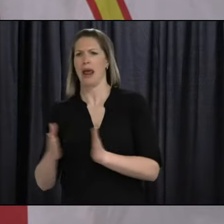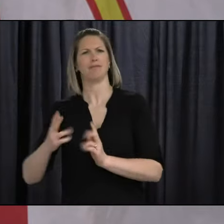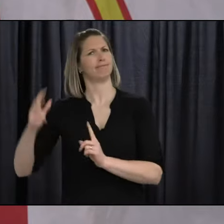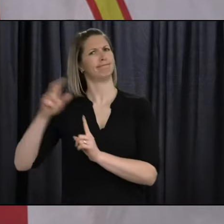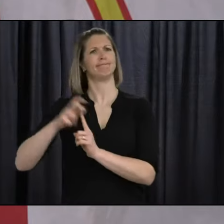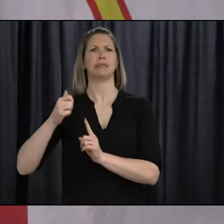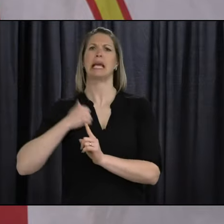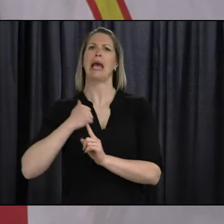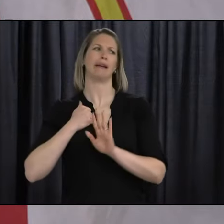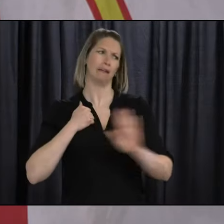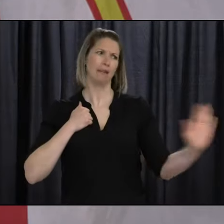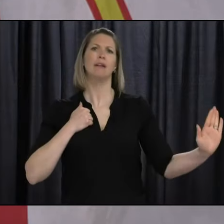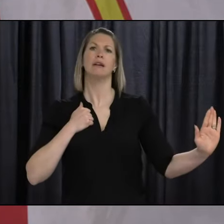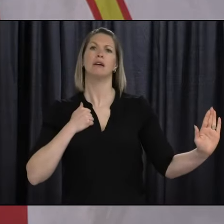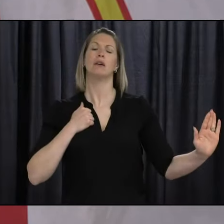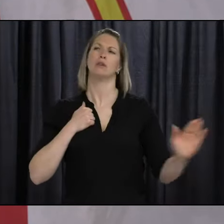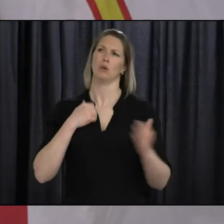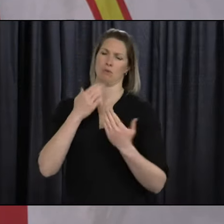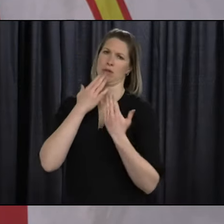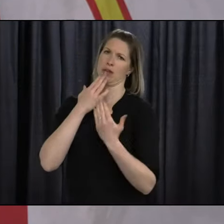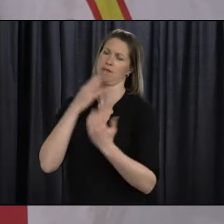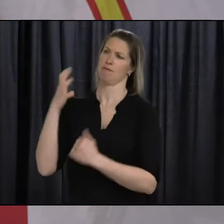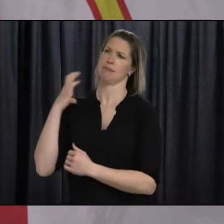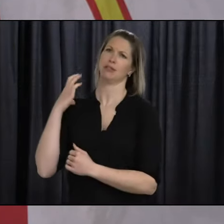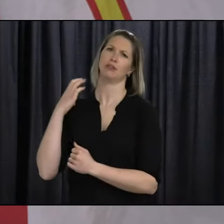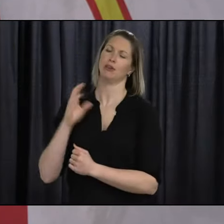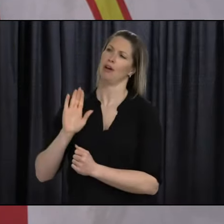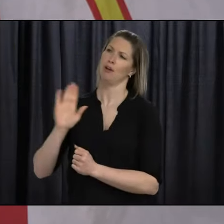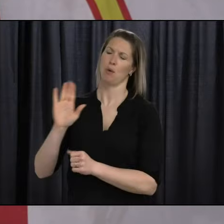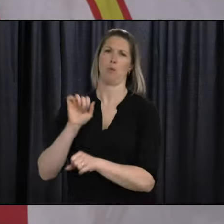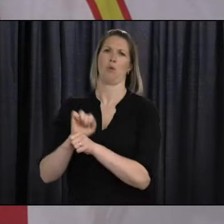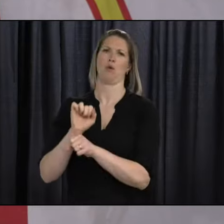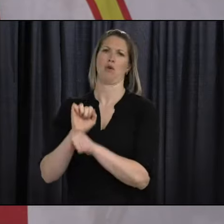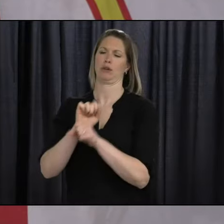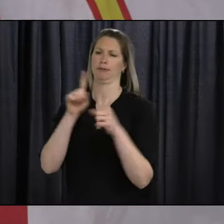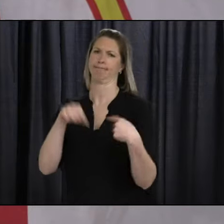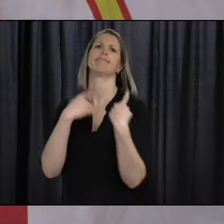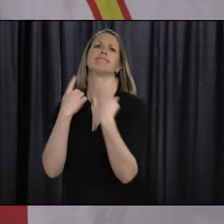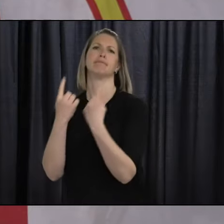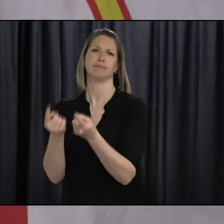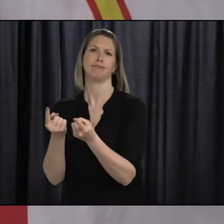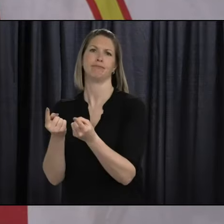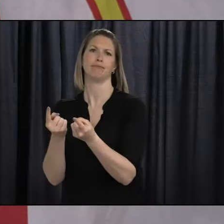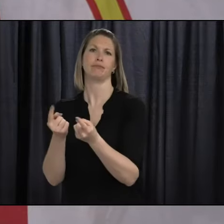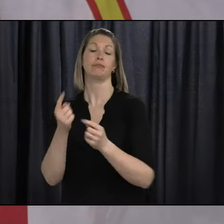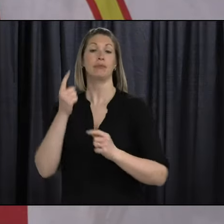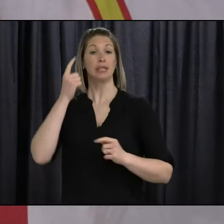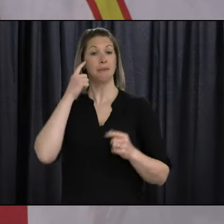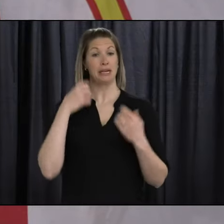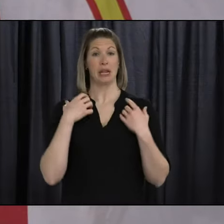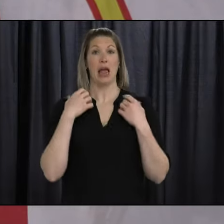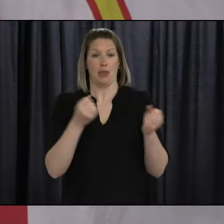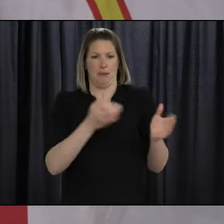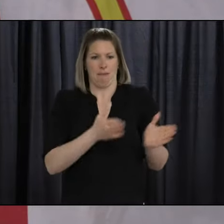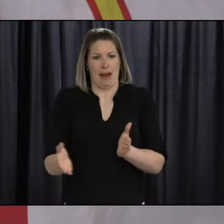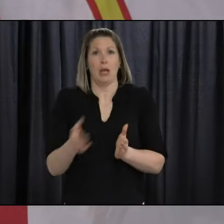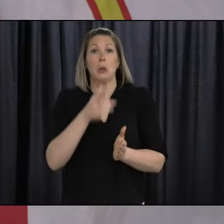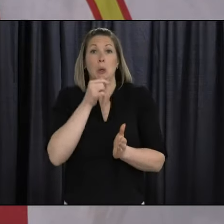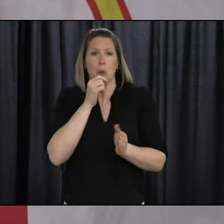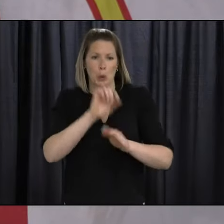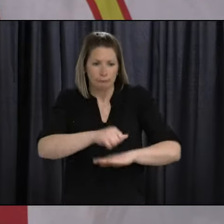Health and Community Services, led by the Minister, for the work that they are doing. This plan all started with a community and